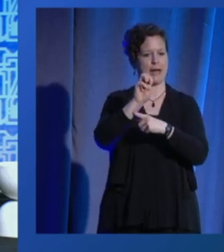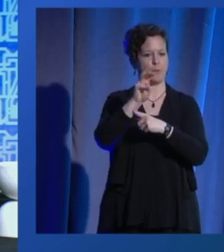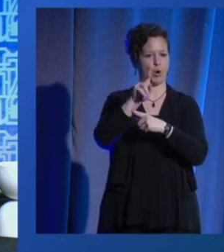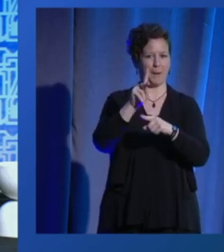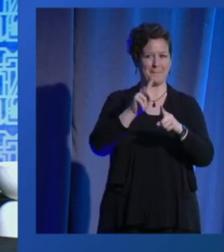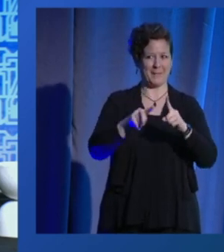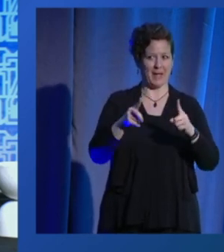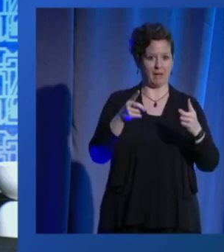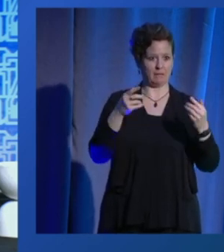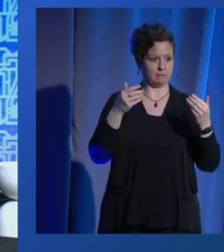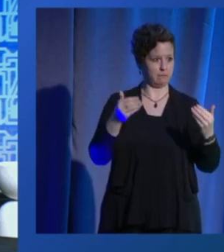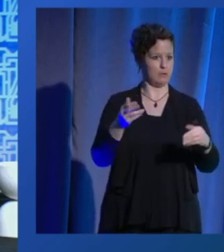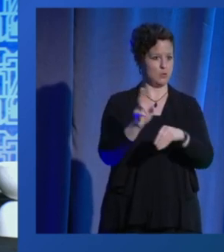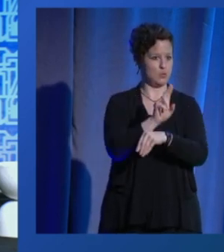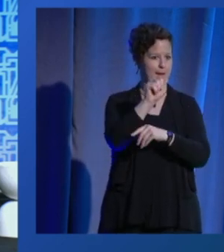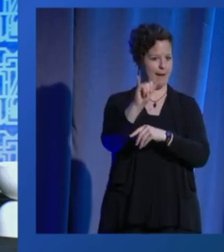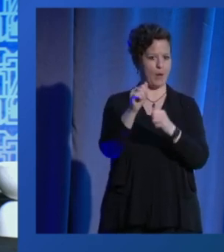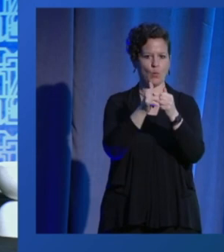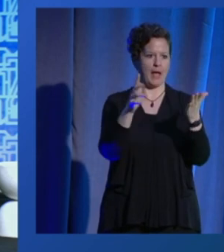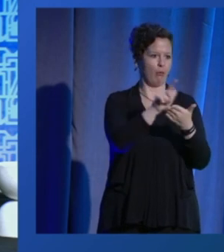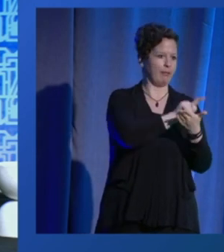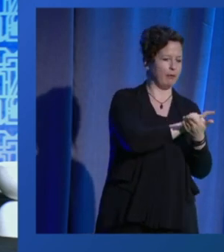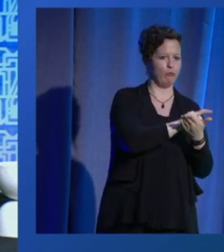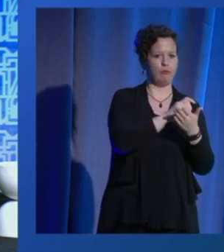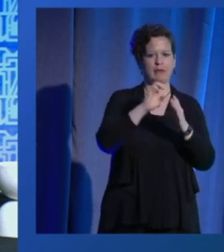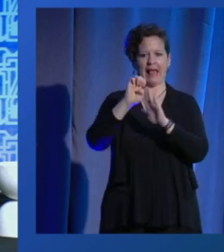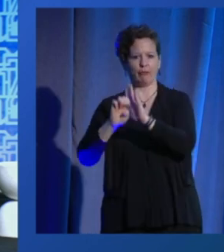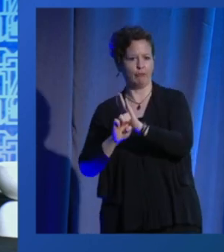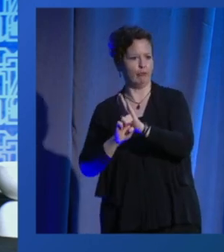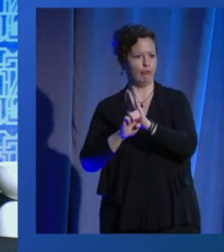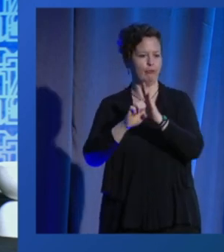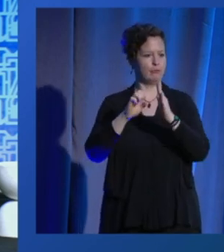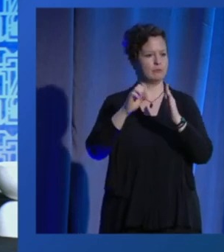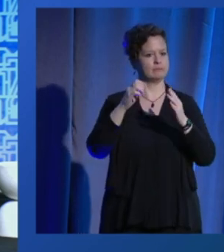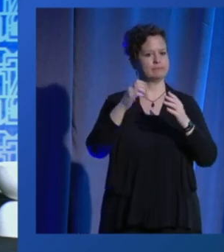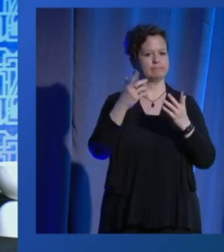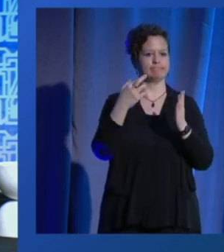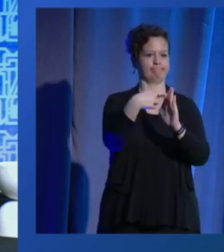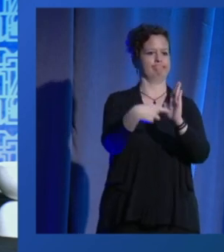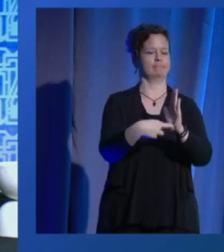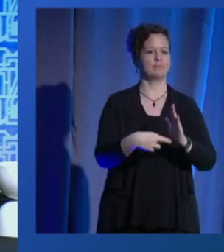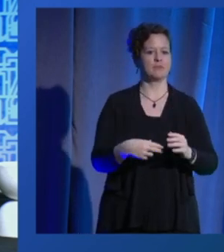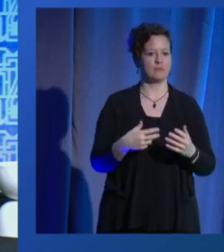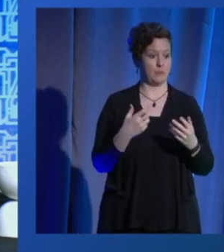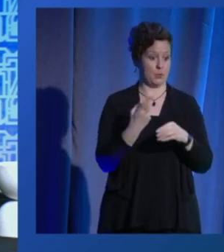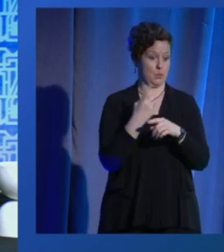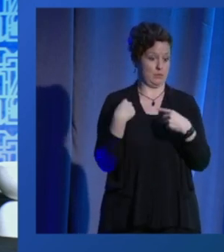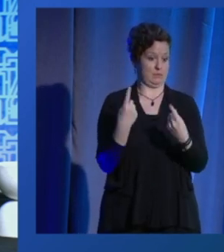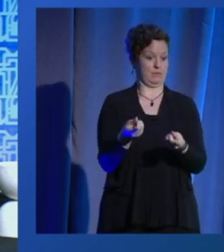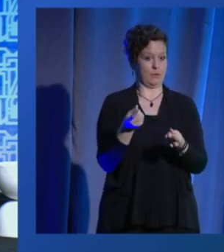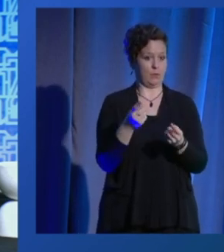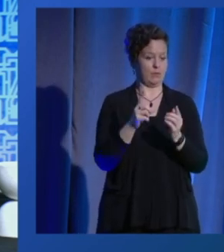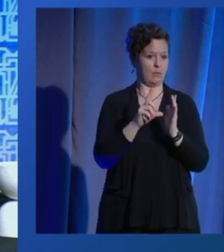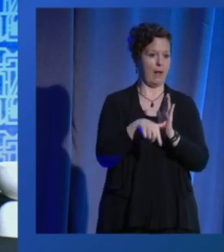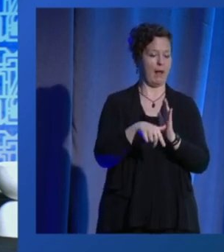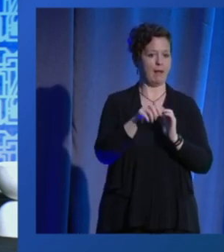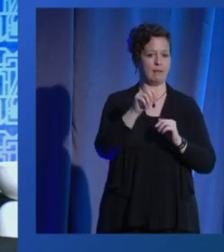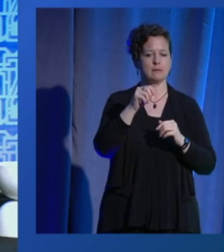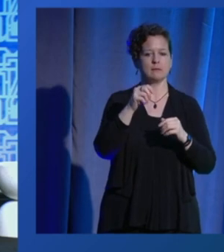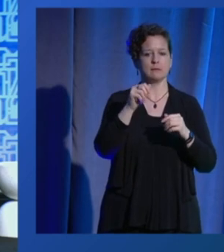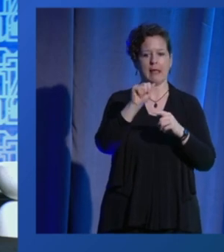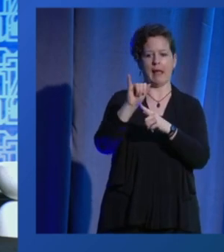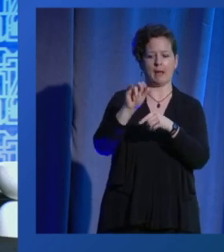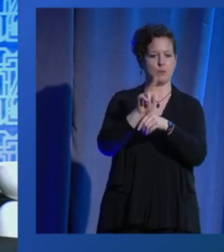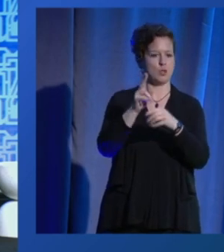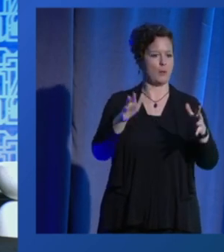today and apparently we've been using it for quite a while so can you tell us that what uh what is uh